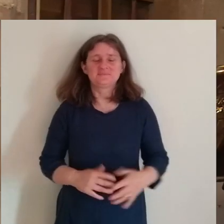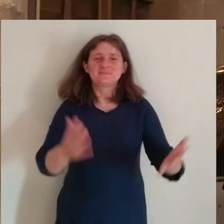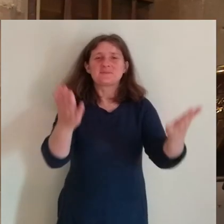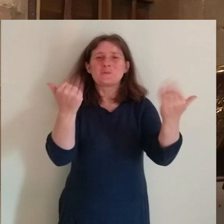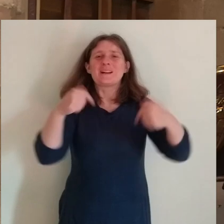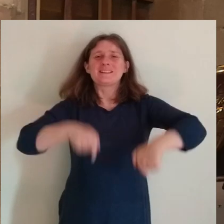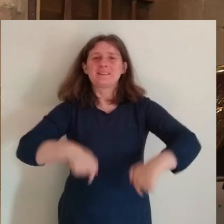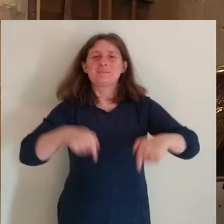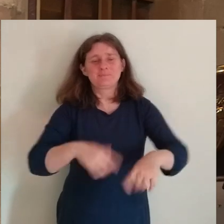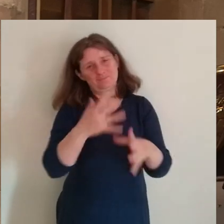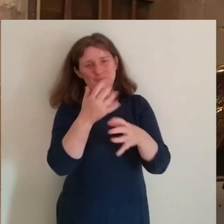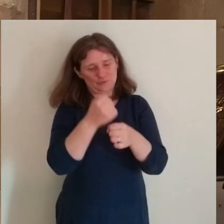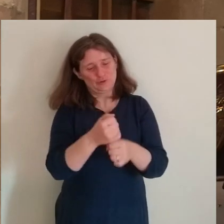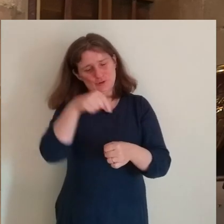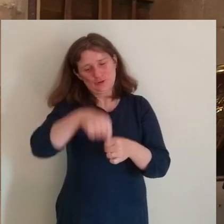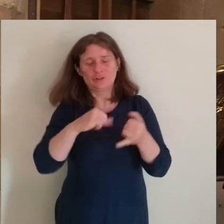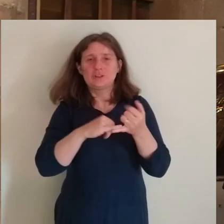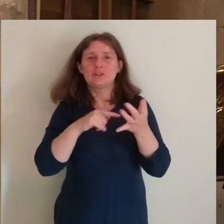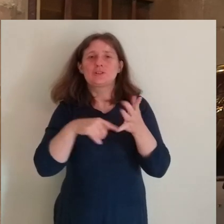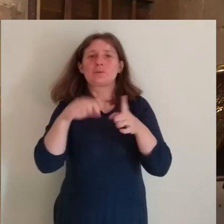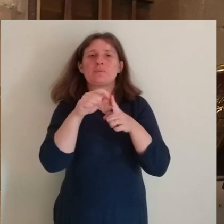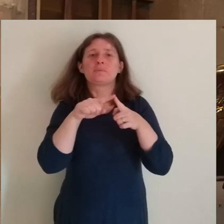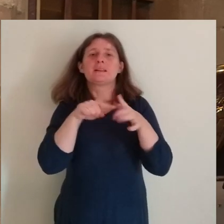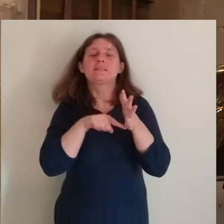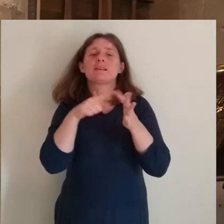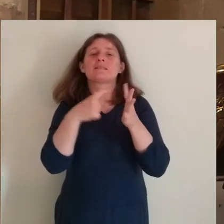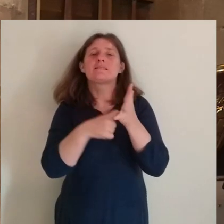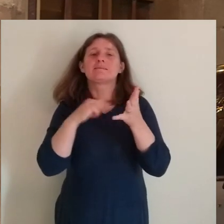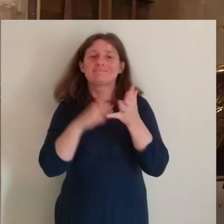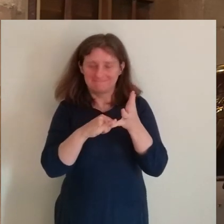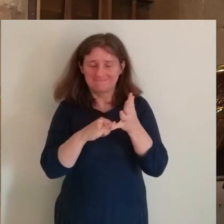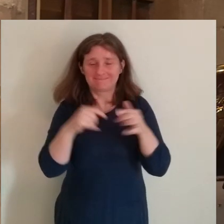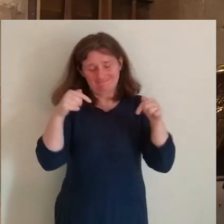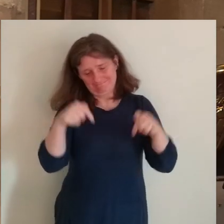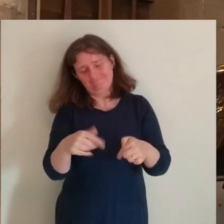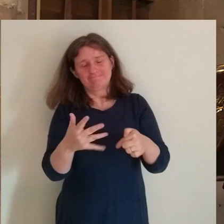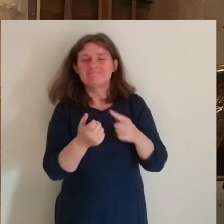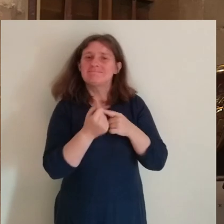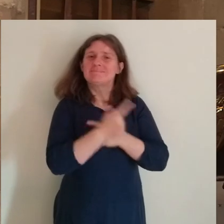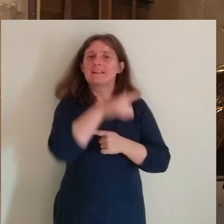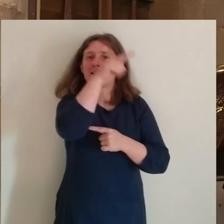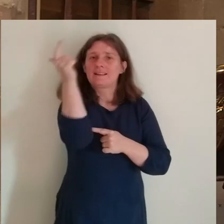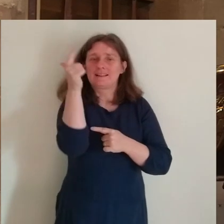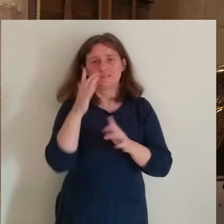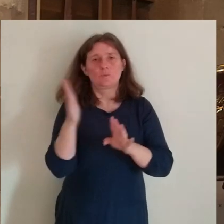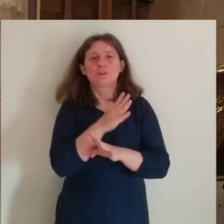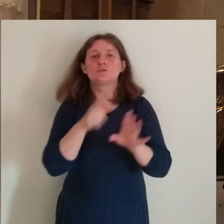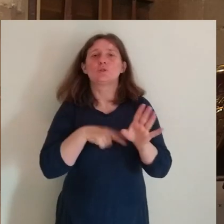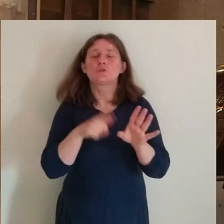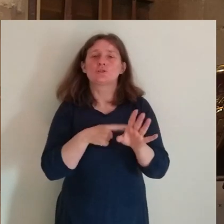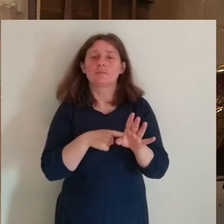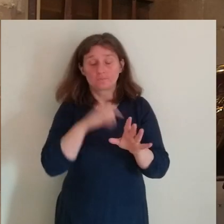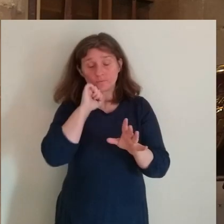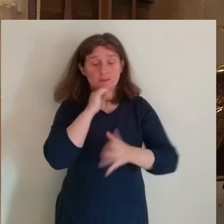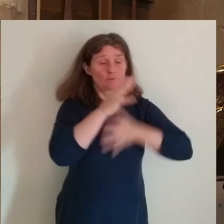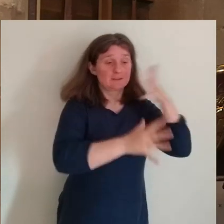Welcome to our worship from St Peter's Church in Rawdon on the outskirts of Leeds in West Yorkshire. Our service today will be presented